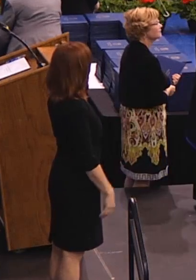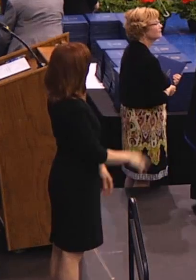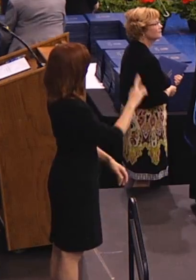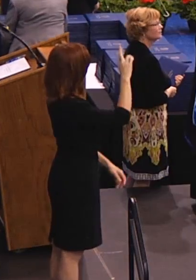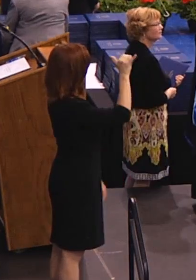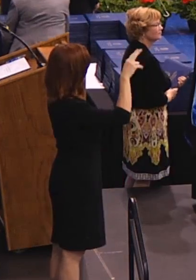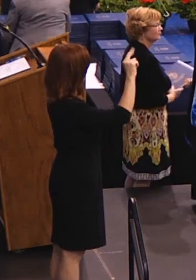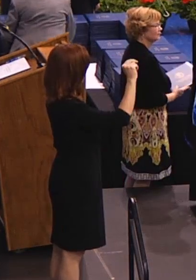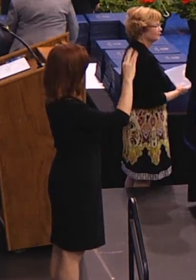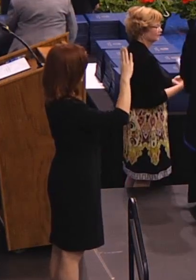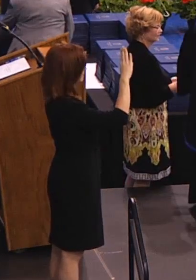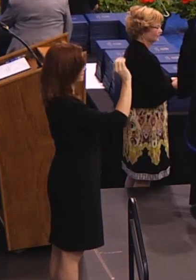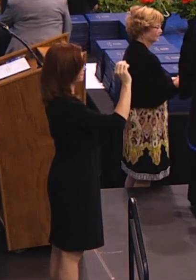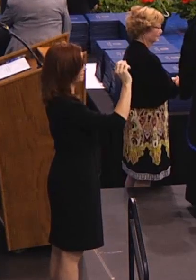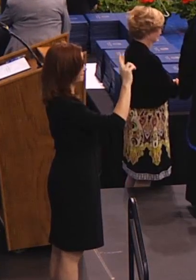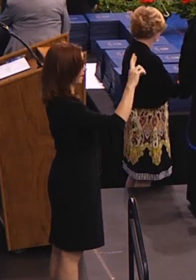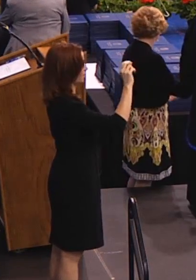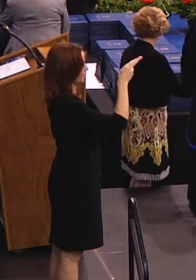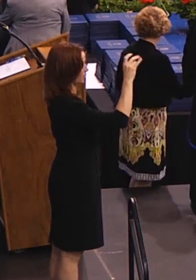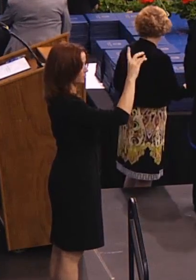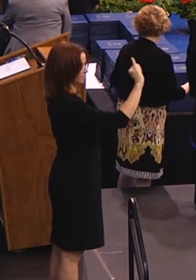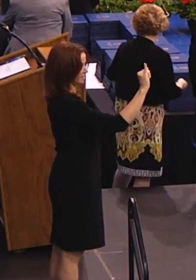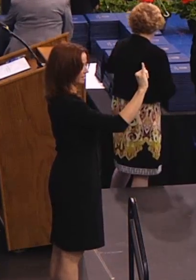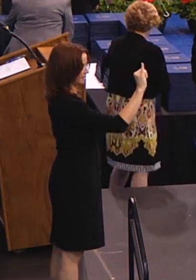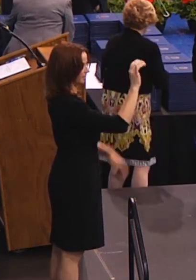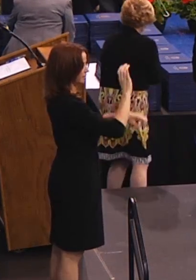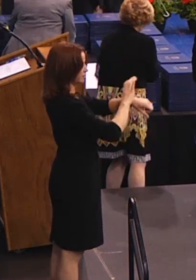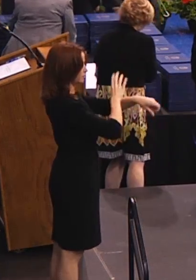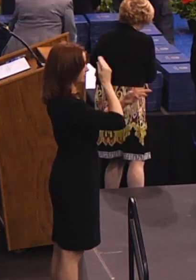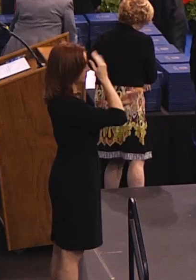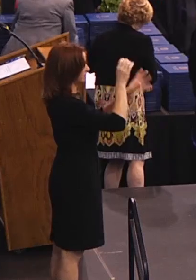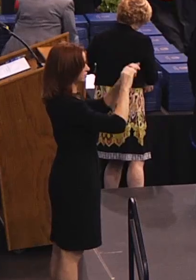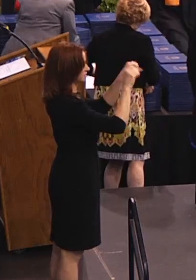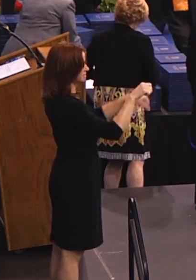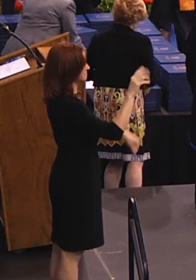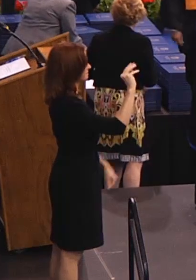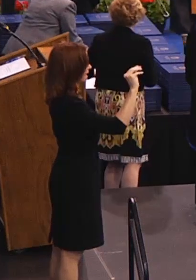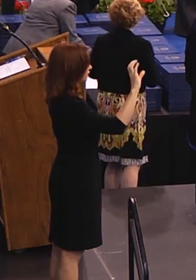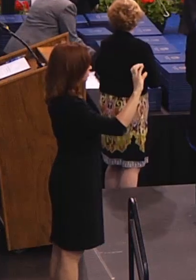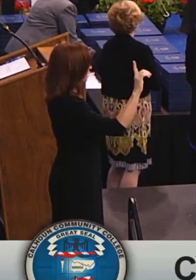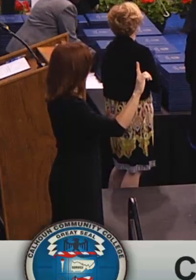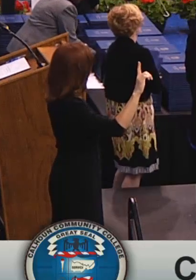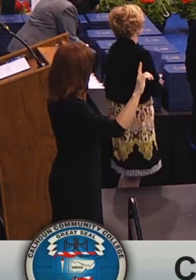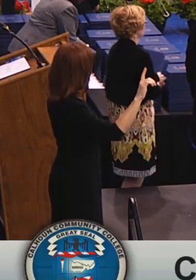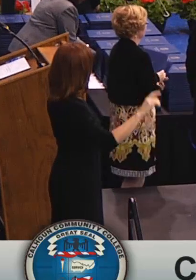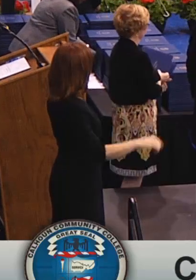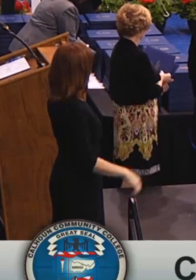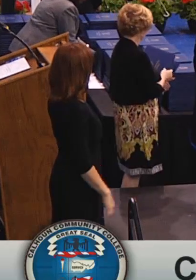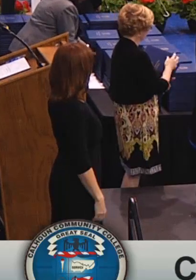Brian Powell Goring, Computer Information Systems, magna cum laude.